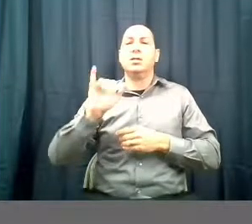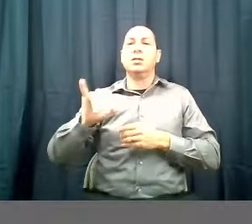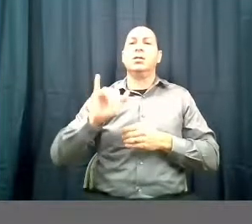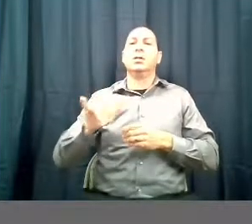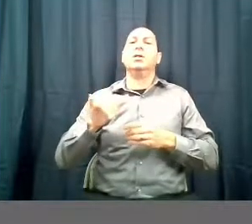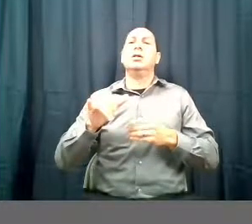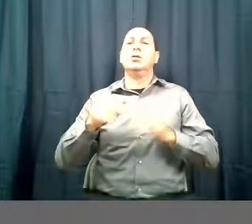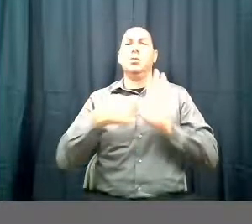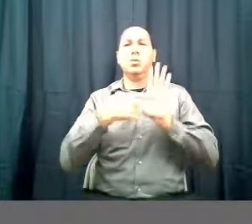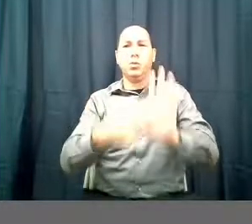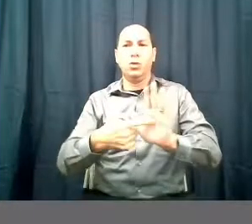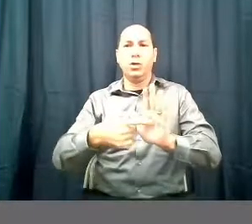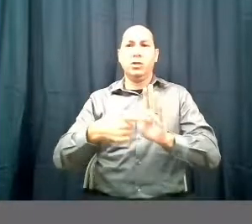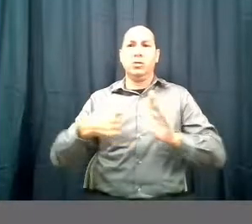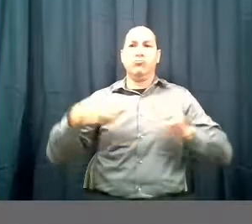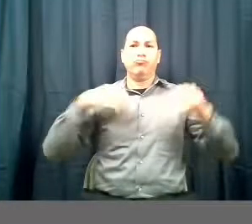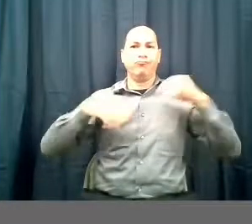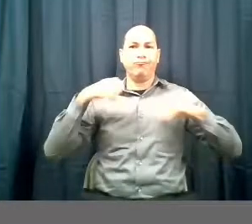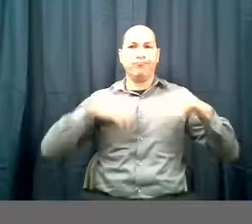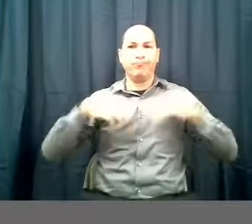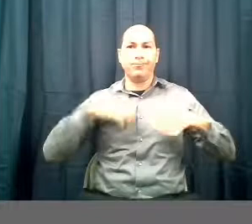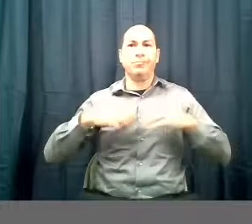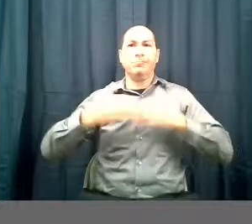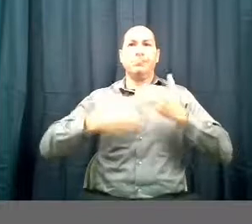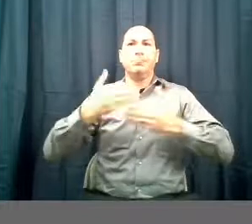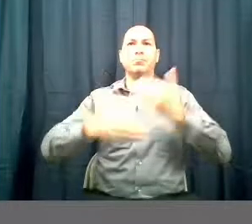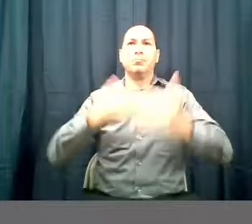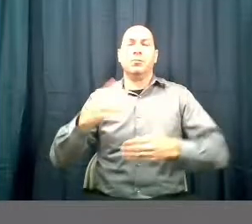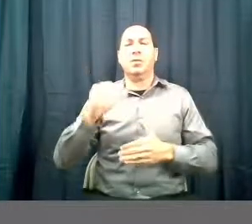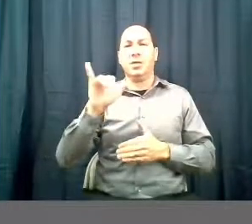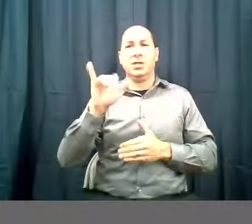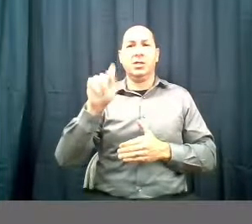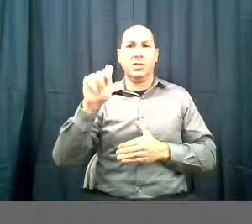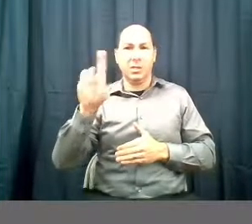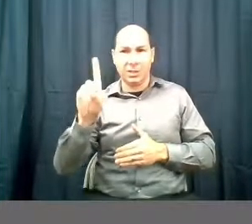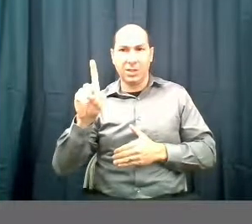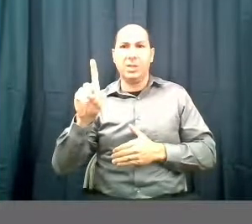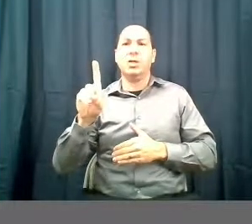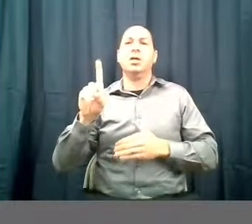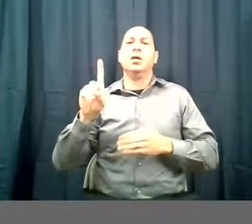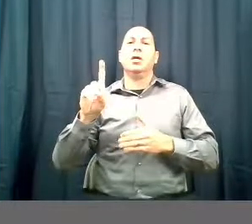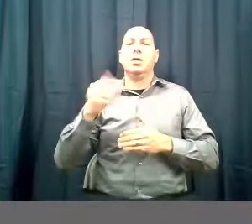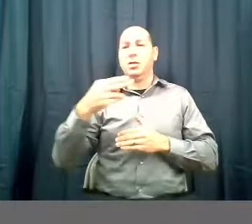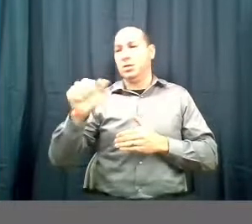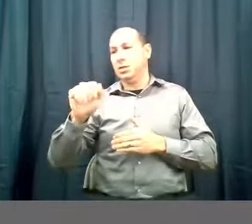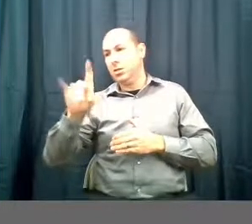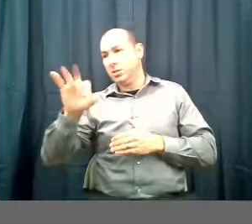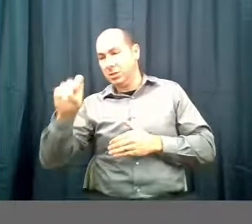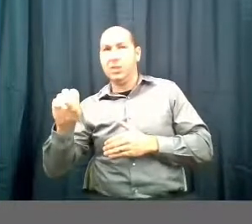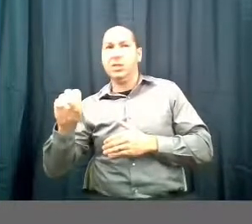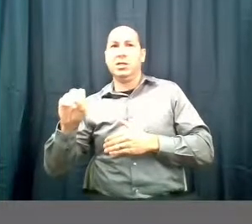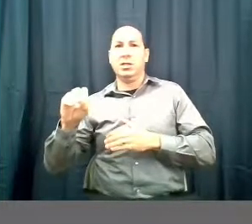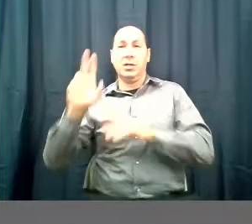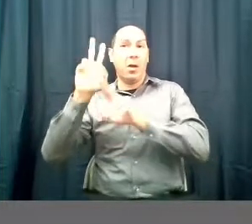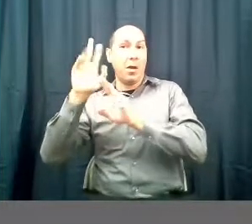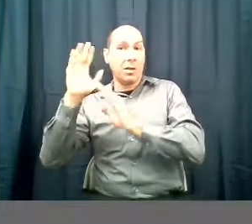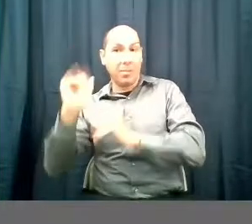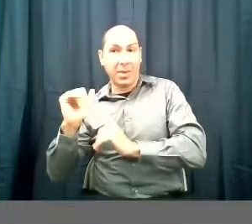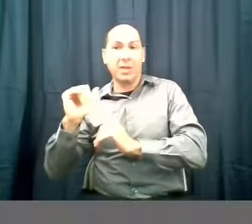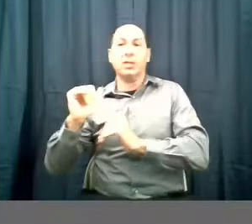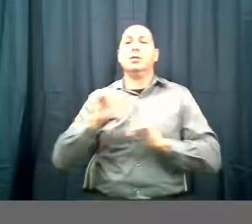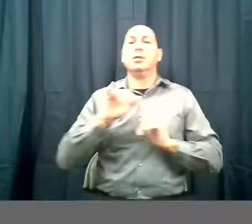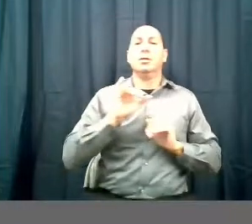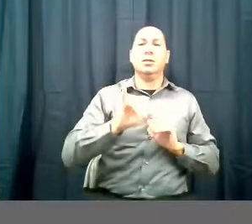revenue performance fiscal year-to-date relative to Hacienda's expectations. It generally shows certain categories of